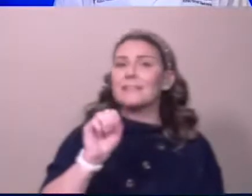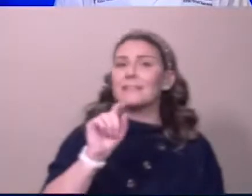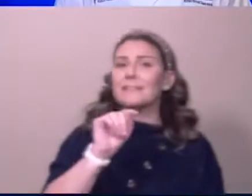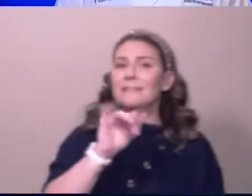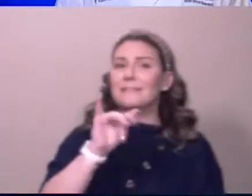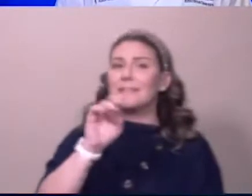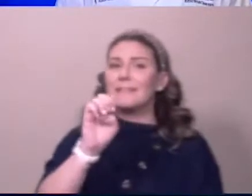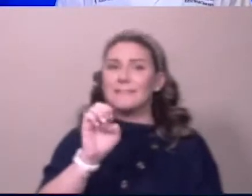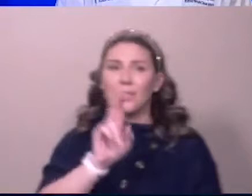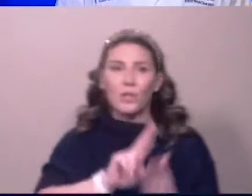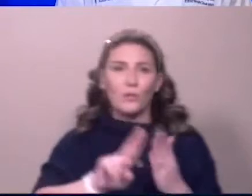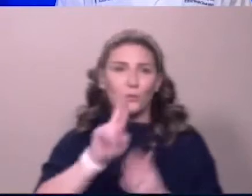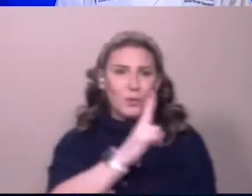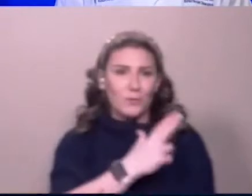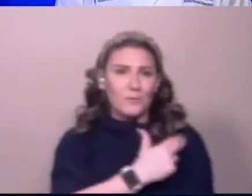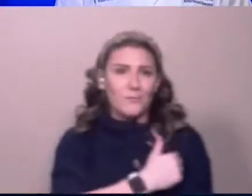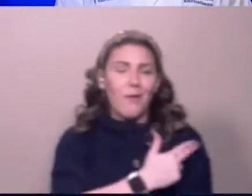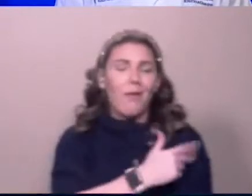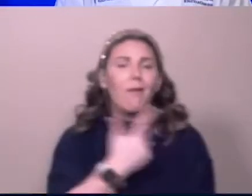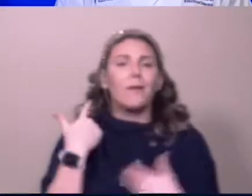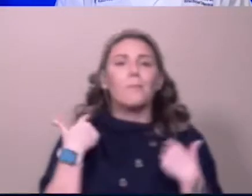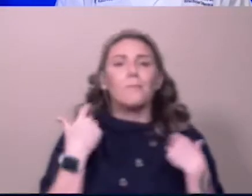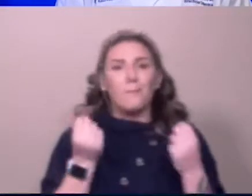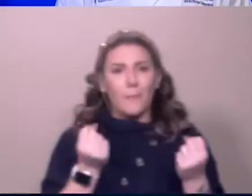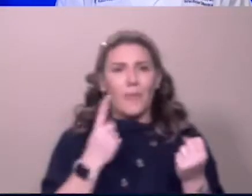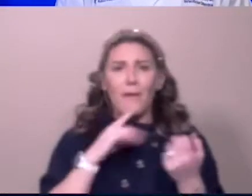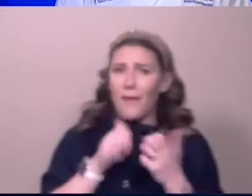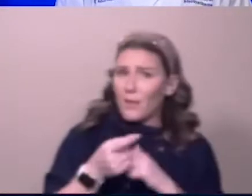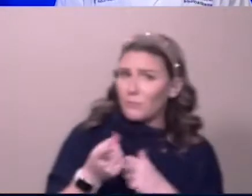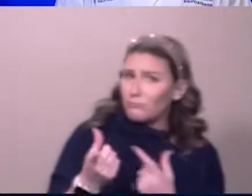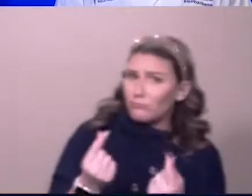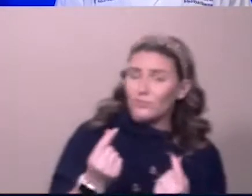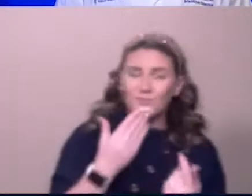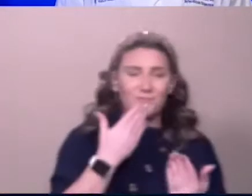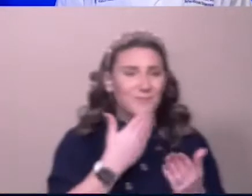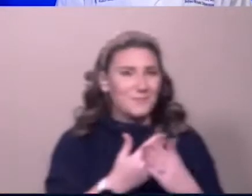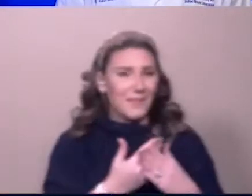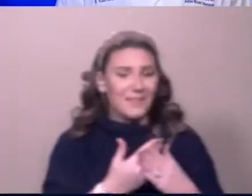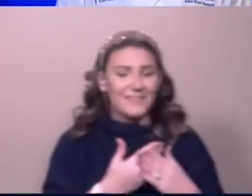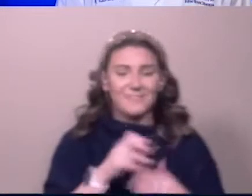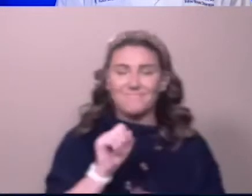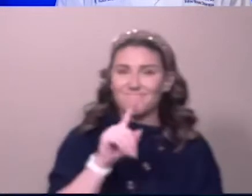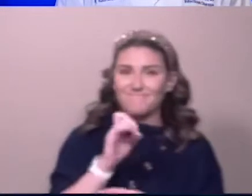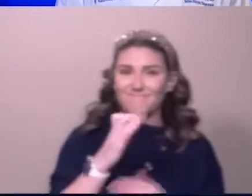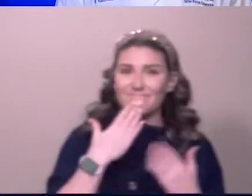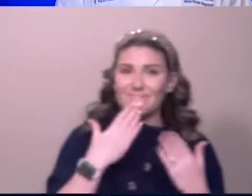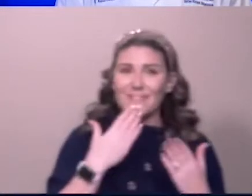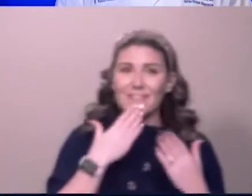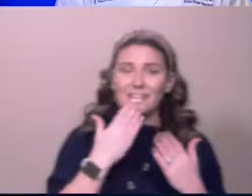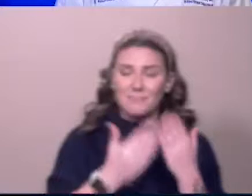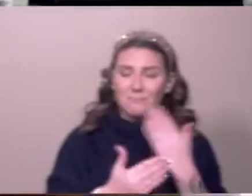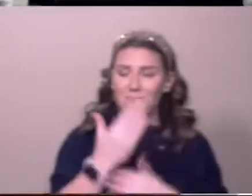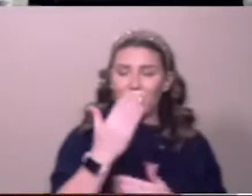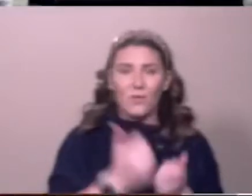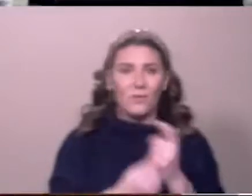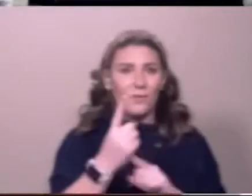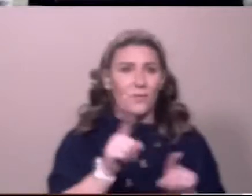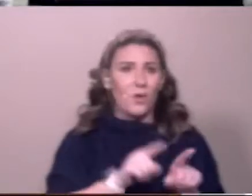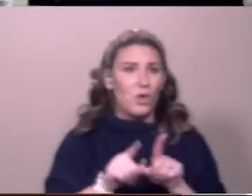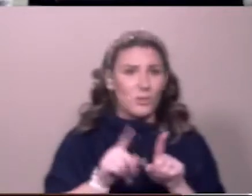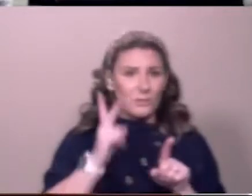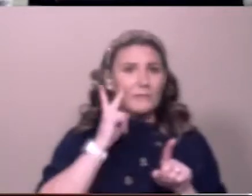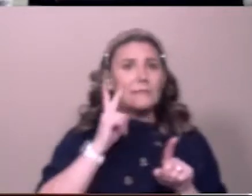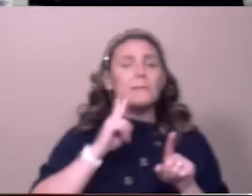University Health. How are you? Doing well, Steve. Thanks. And good morning, everyone. So we also continue to see